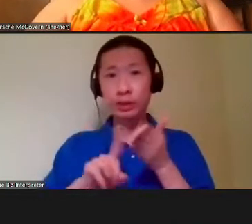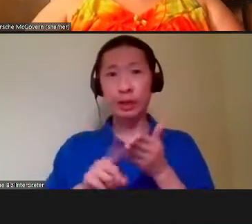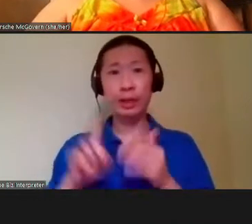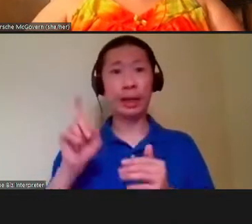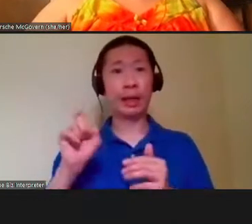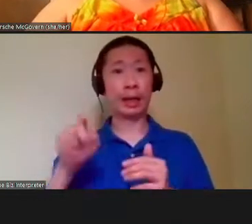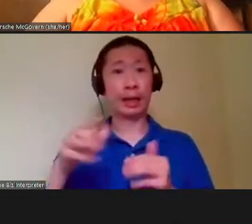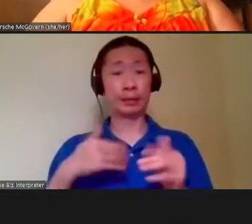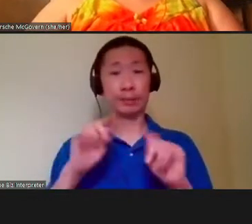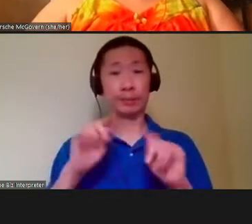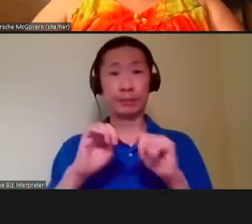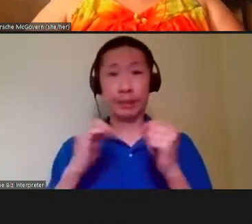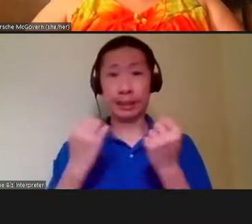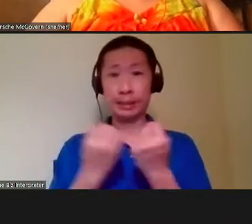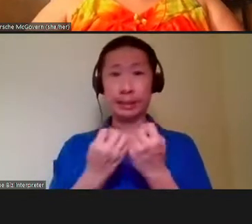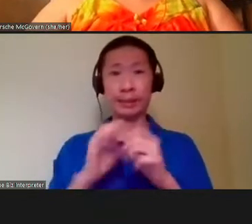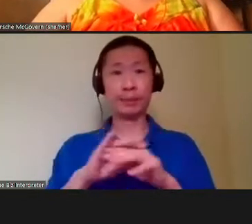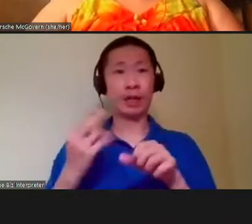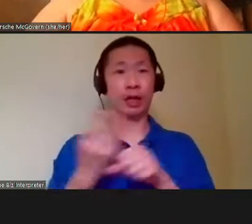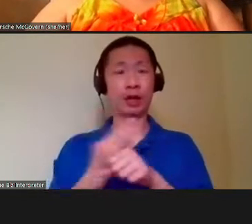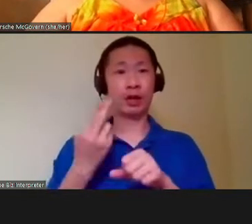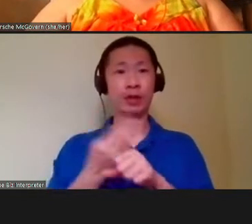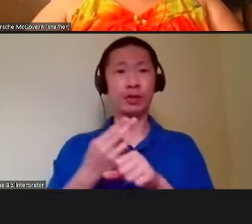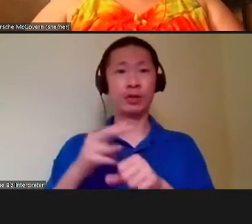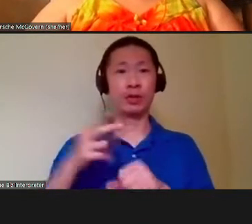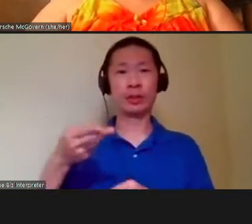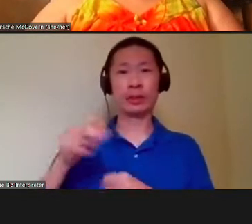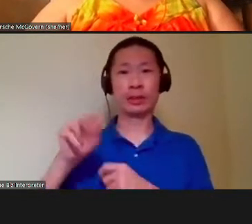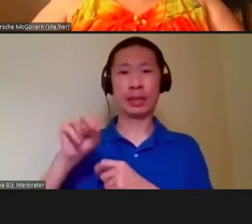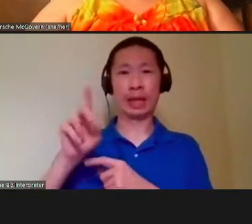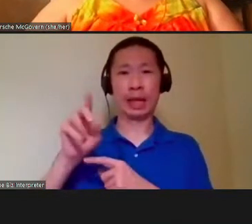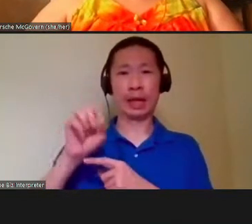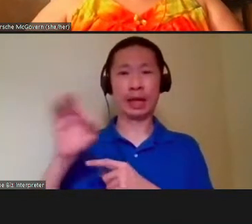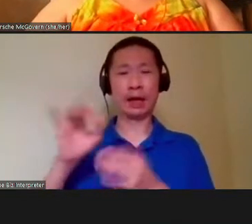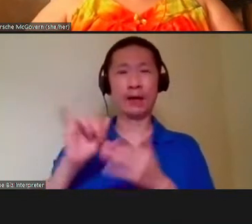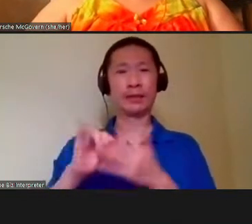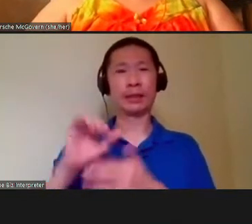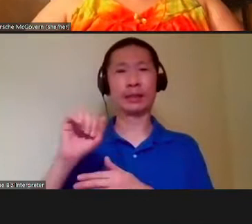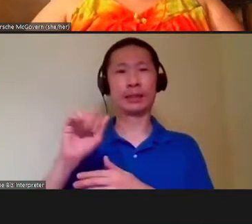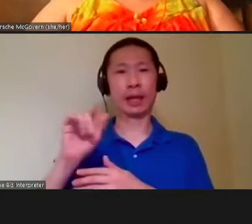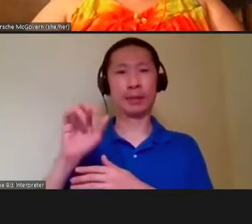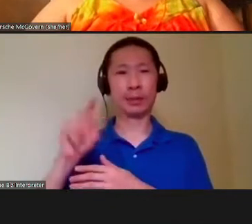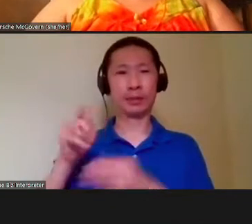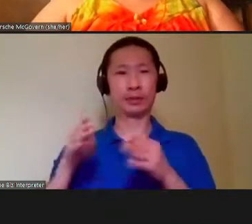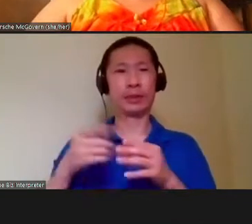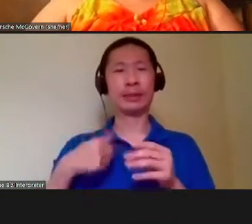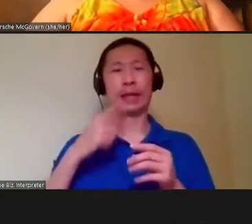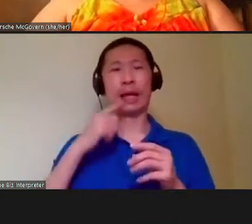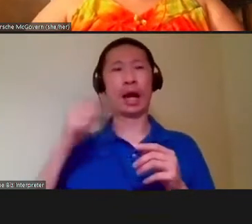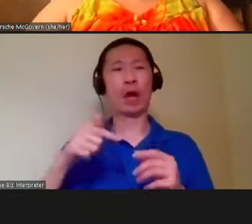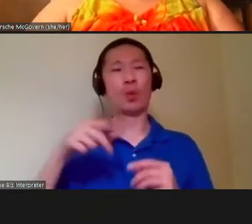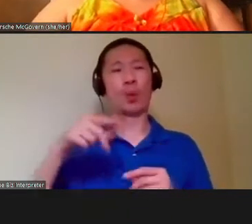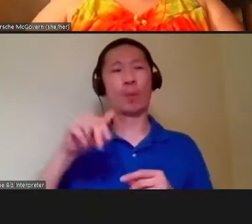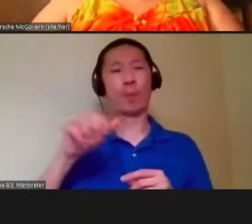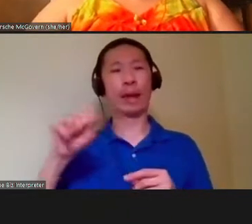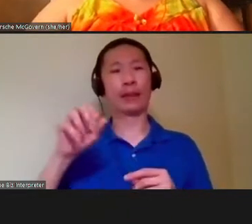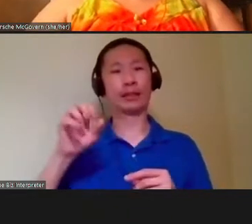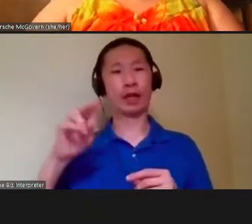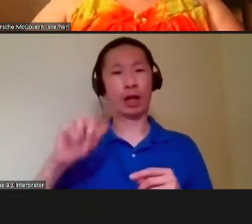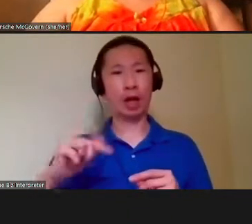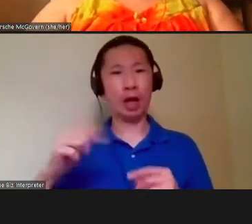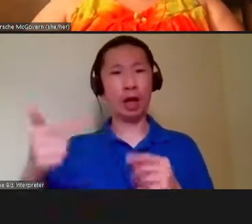team to not use the handoff, because that's an ableist way of talking, and just say, I'm gonna pass on to Alexis